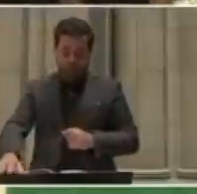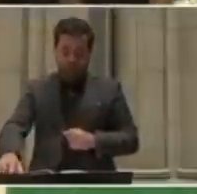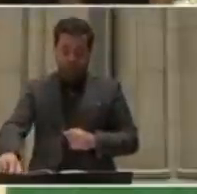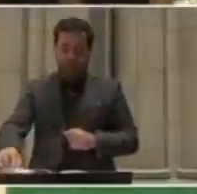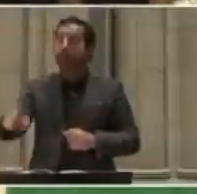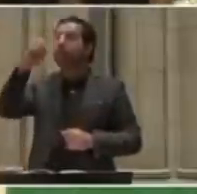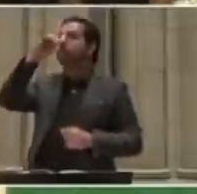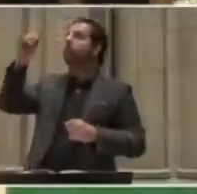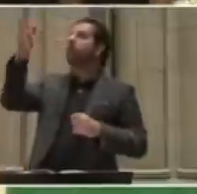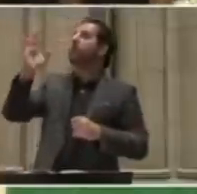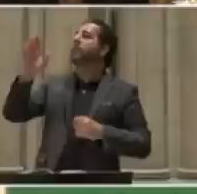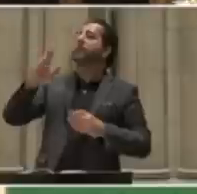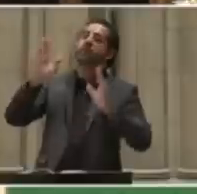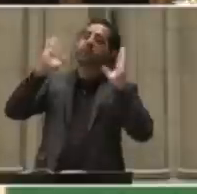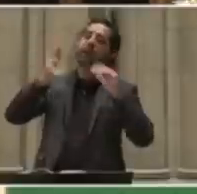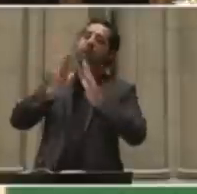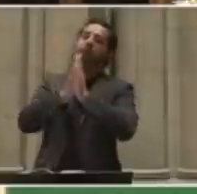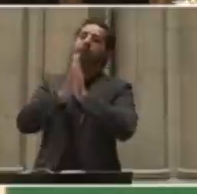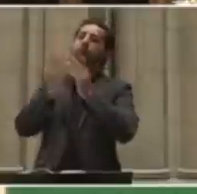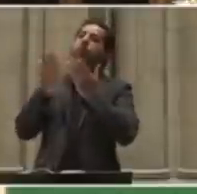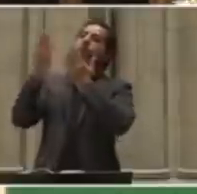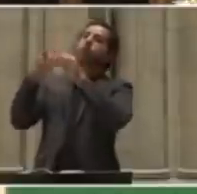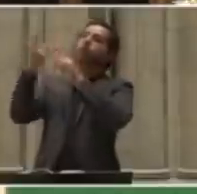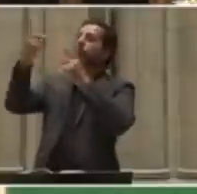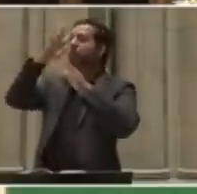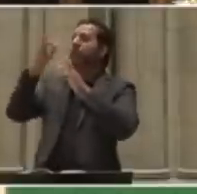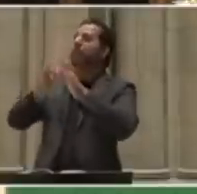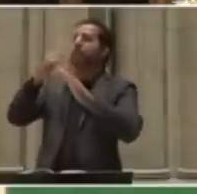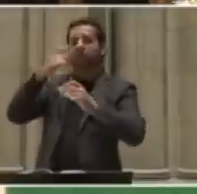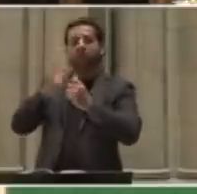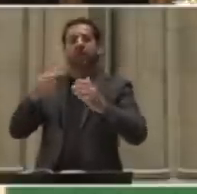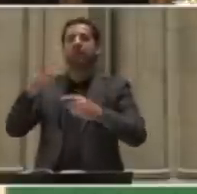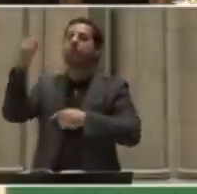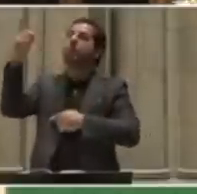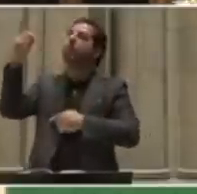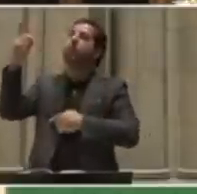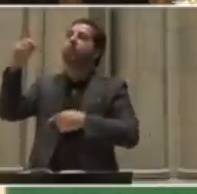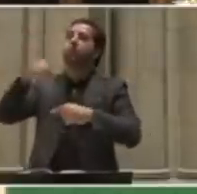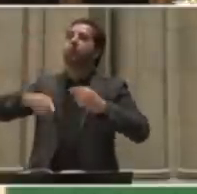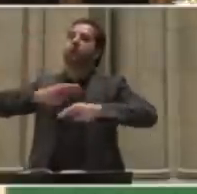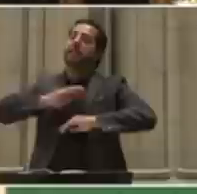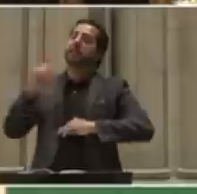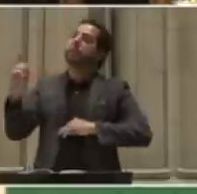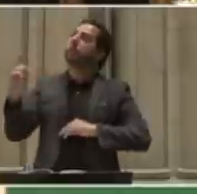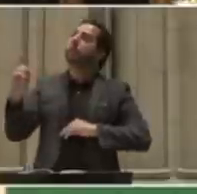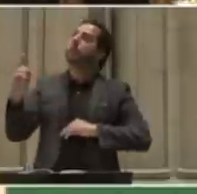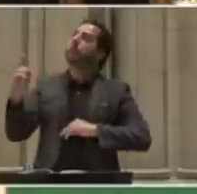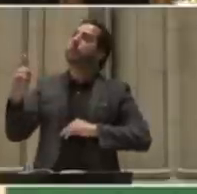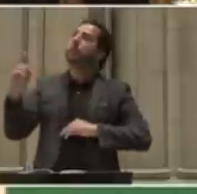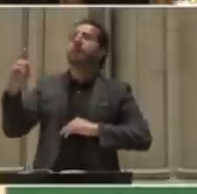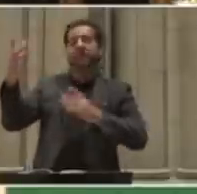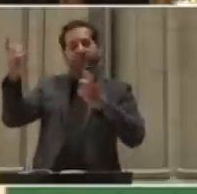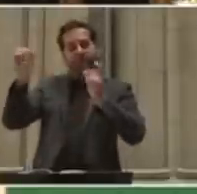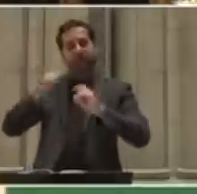Eternal God, hear our prayers that we have offered faithfully, and because without you we are not able to please you, mercifully